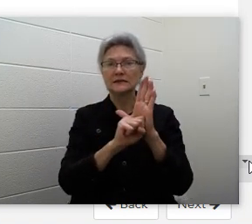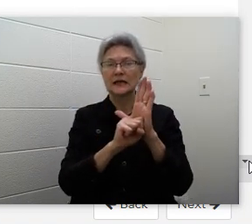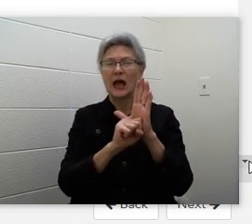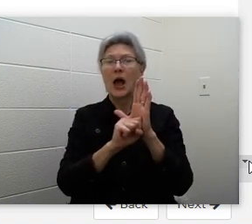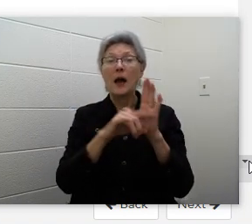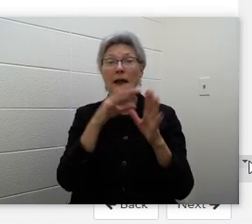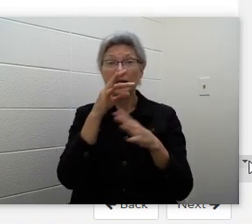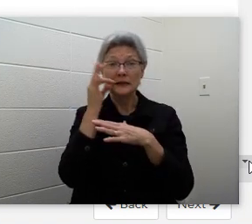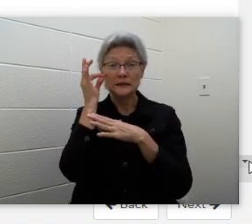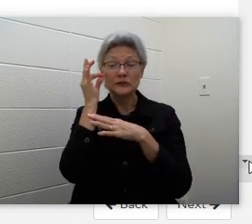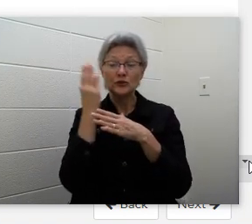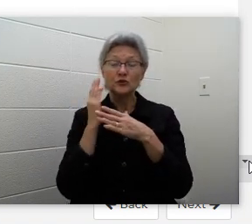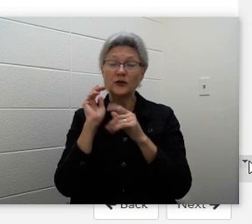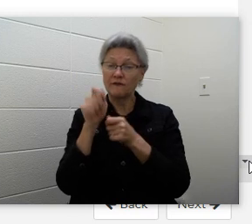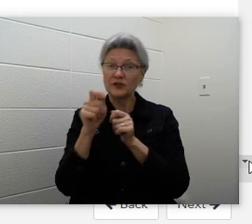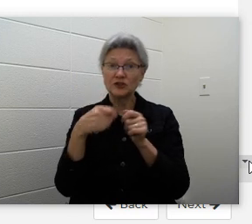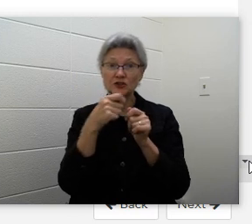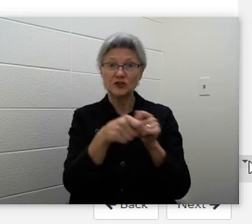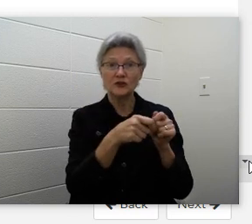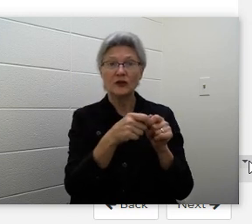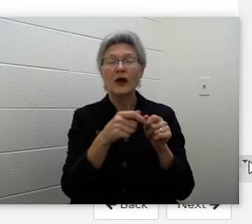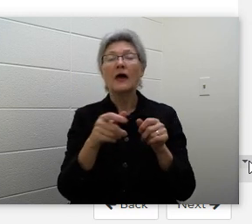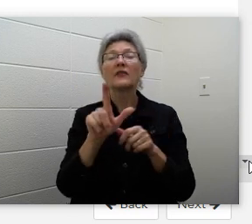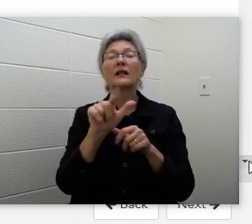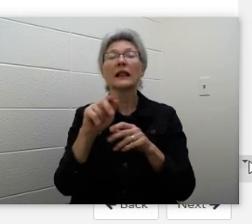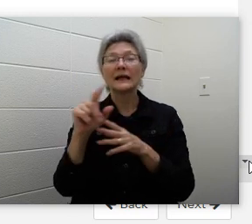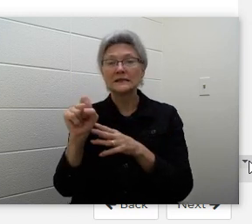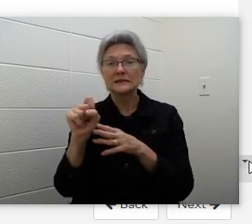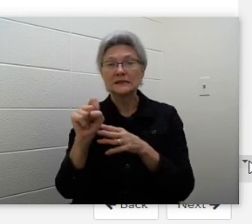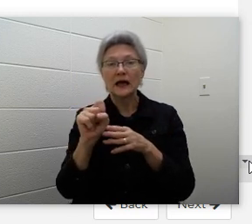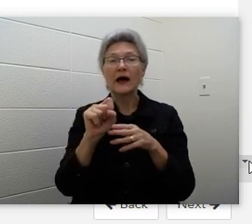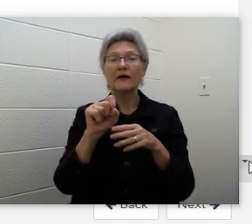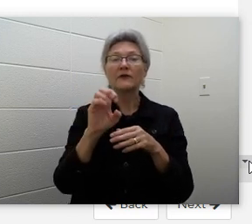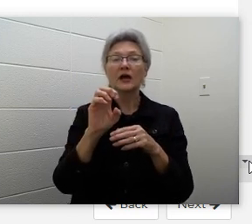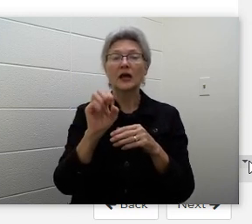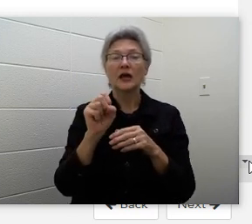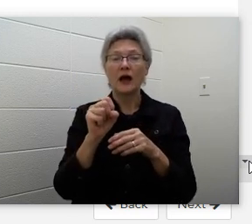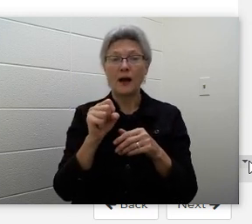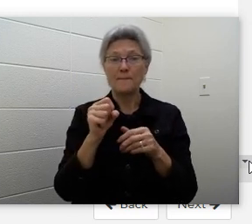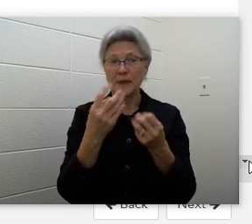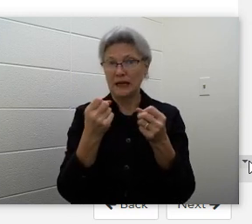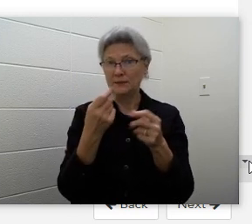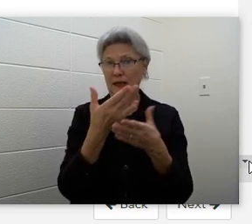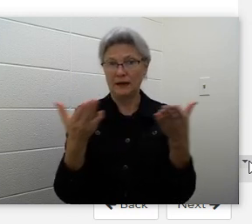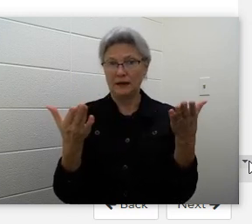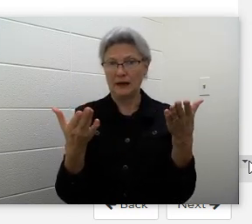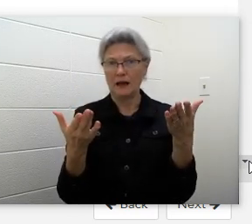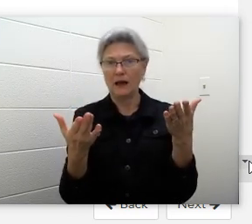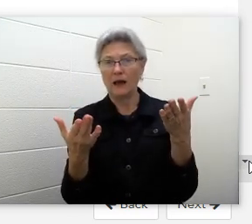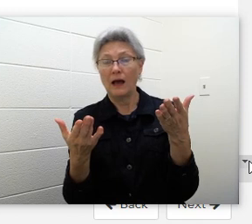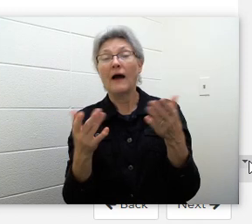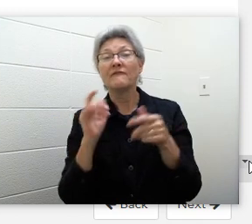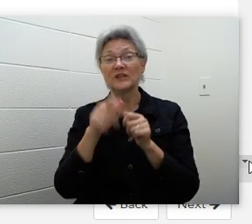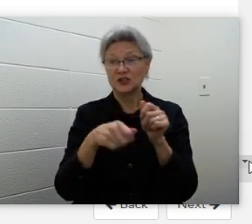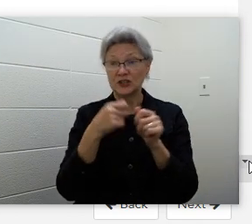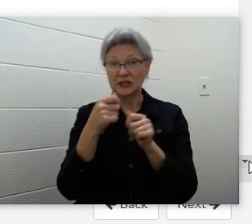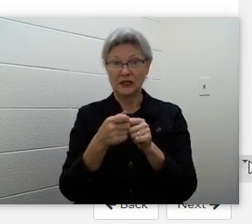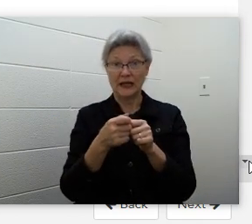Michigan. Commercial fishing was a major industry there for many years, but pollution led to a decline in